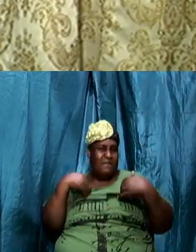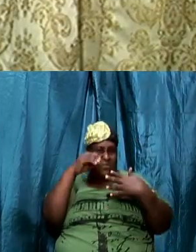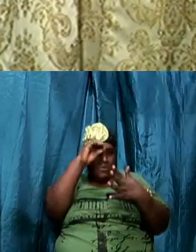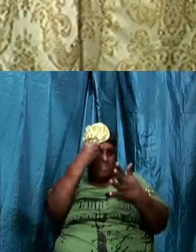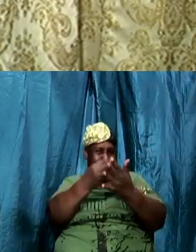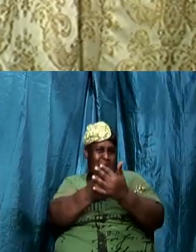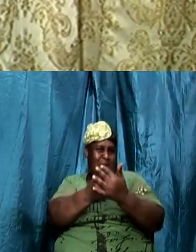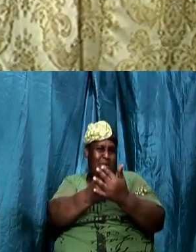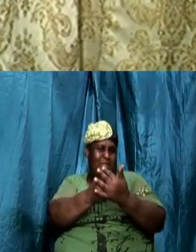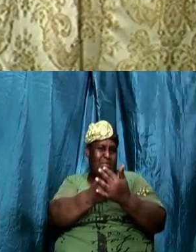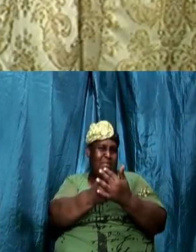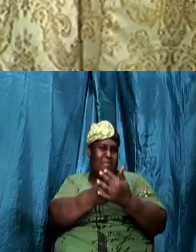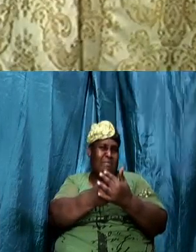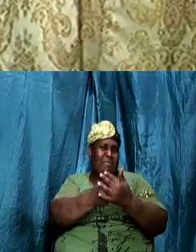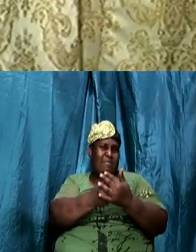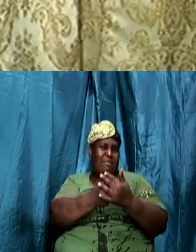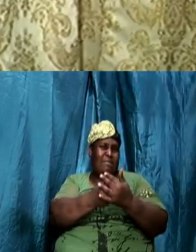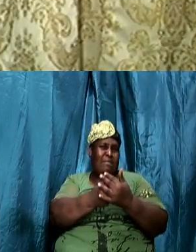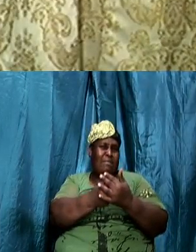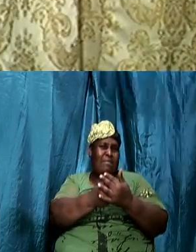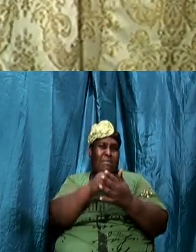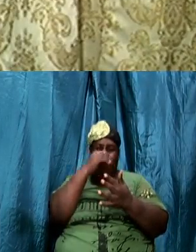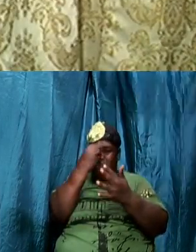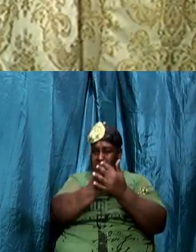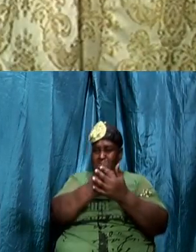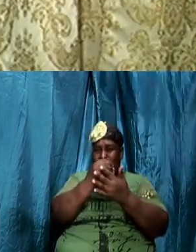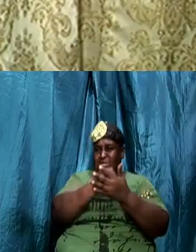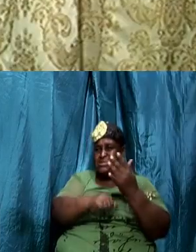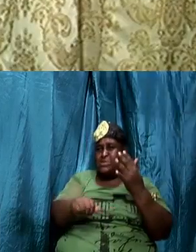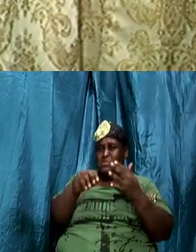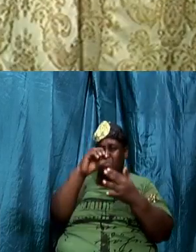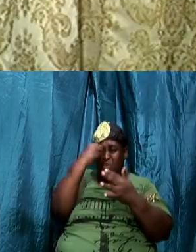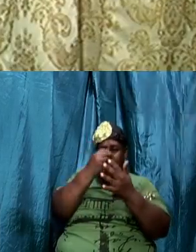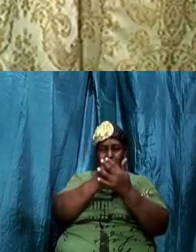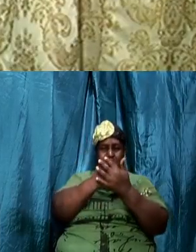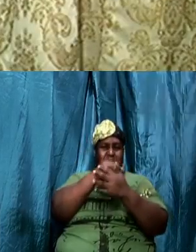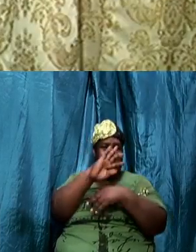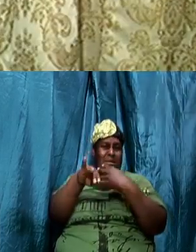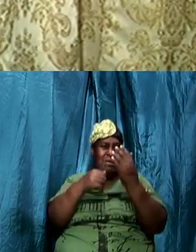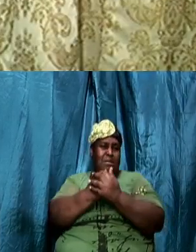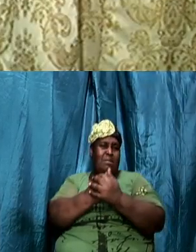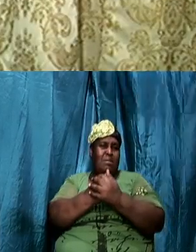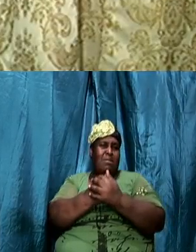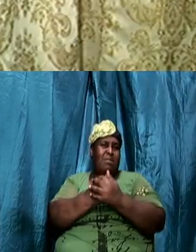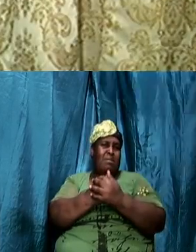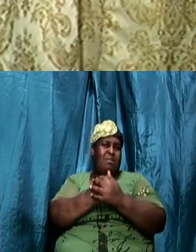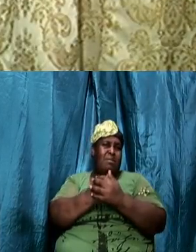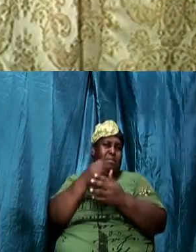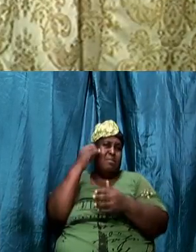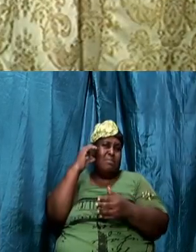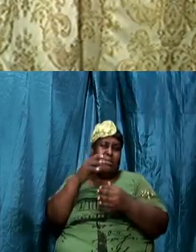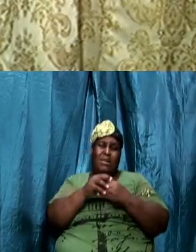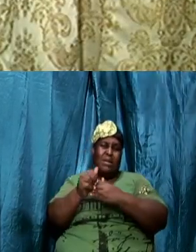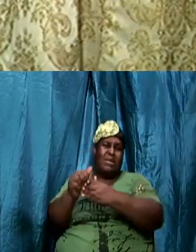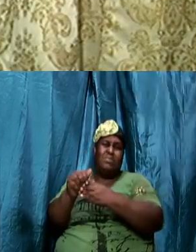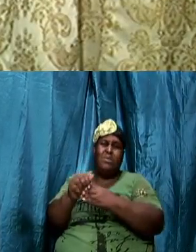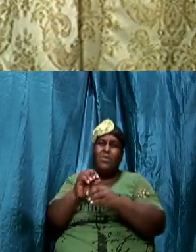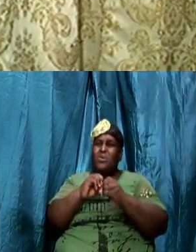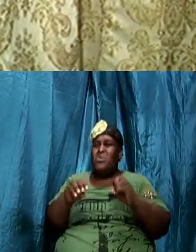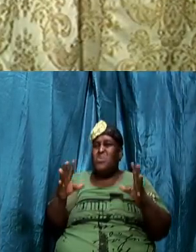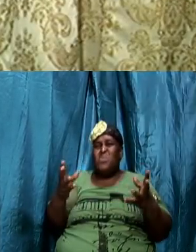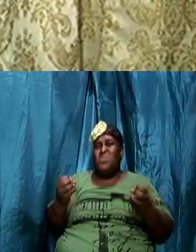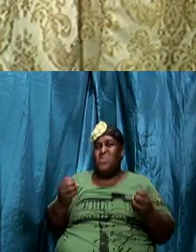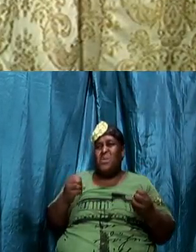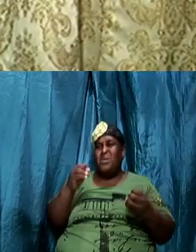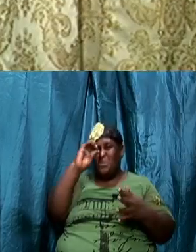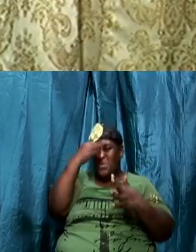say. Obey some. Obey all. Pastor, don't want you to obey fee him word. The leaders don't want you to obey their